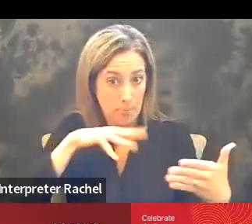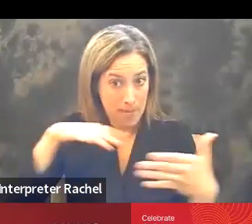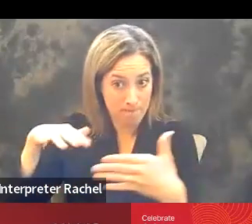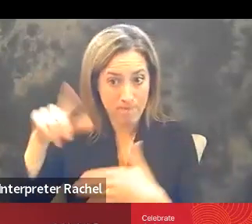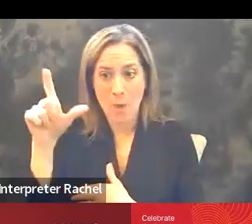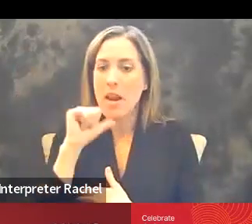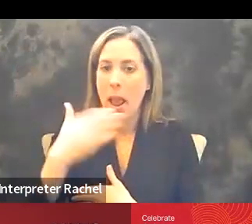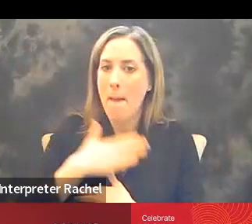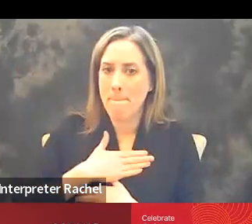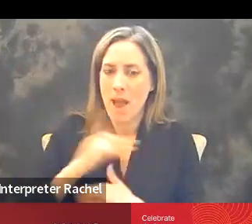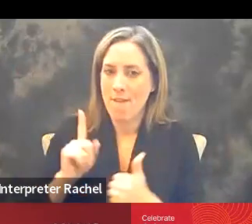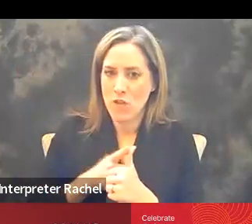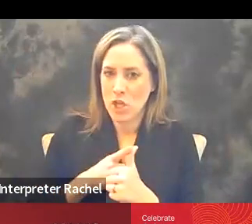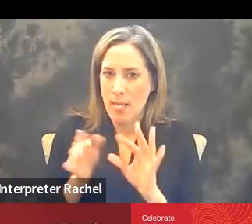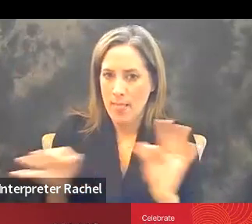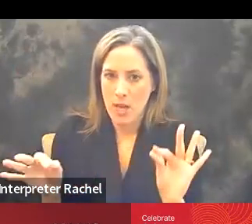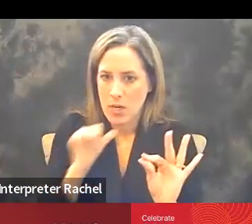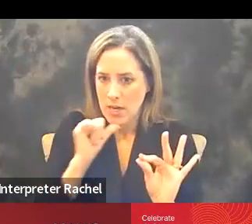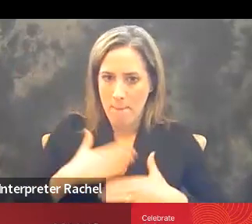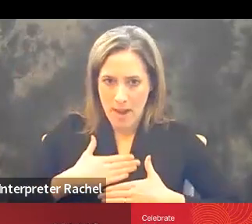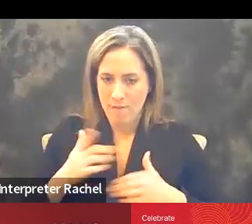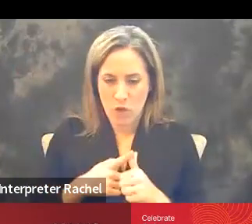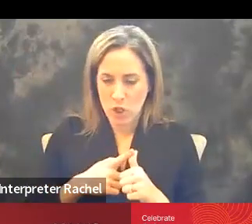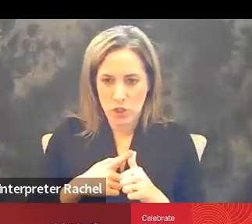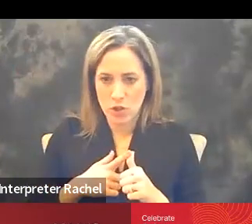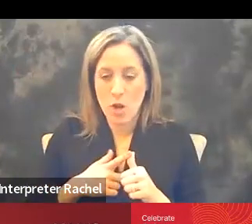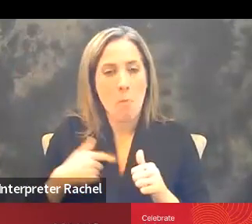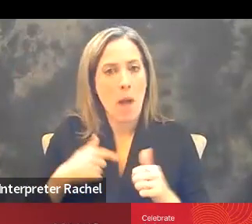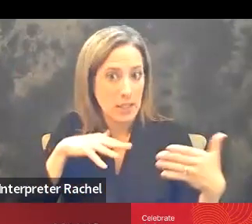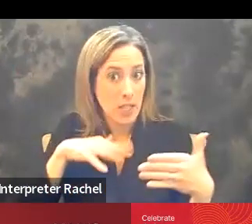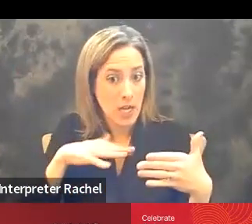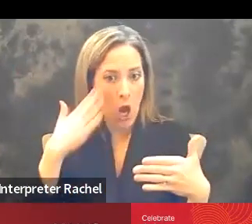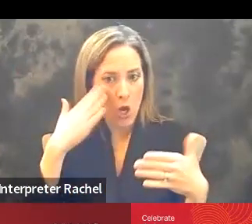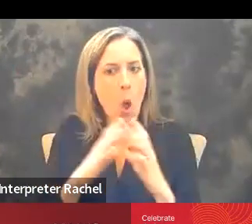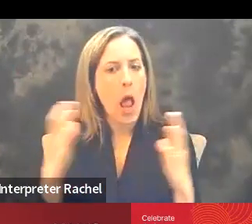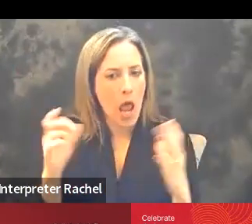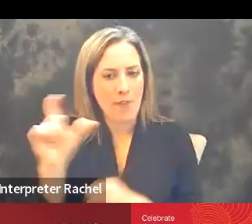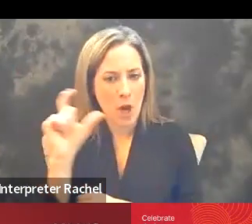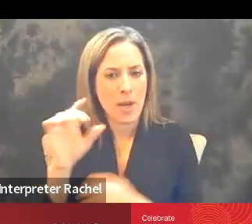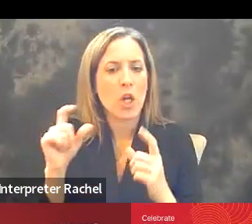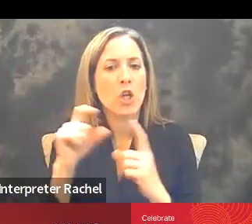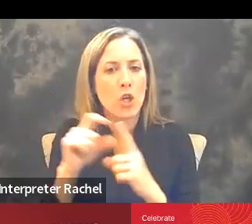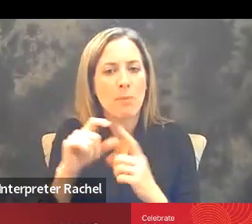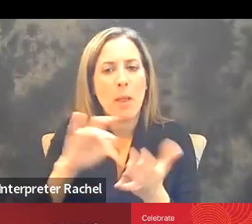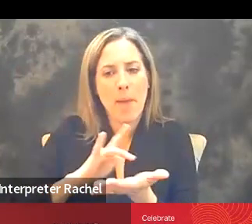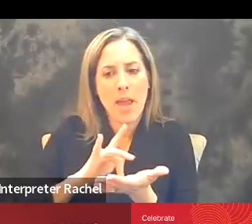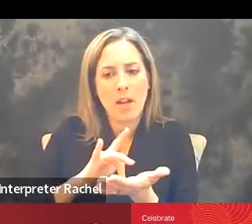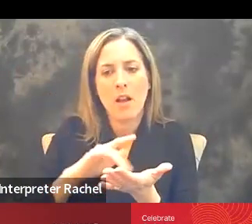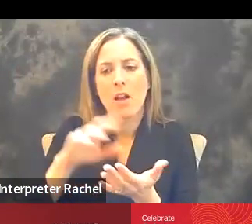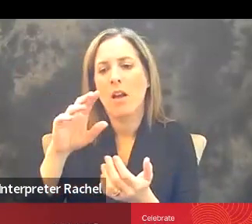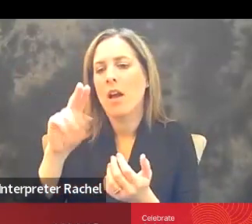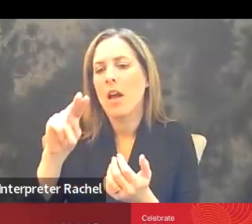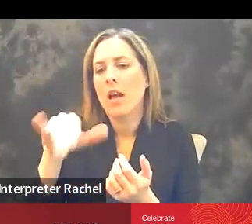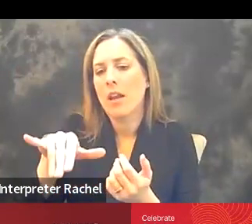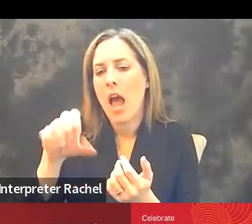my native language, but I've studied Arabic. And so I know a lot of Arabic terms that are medical, things like nystagmus